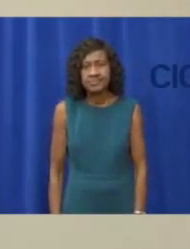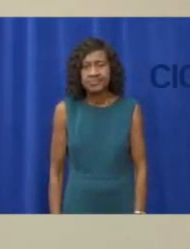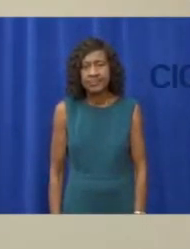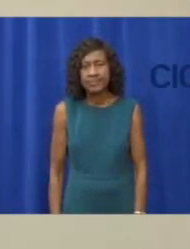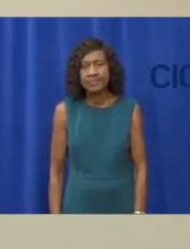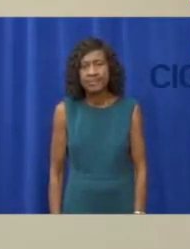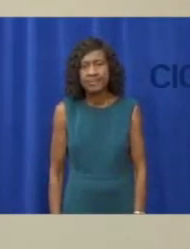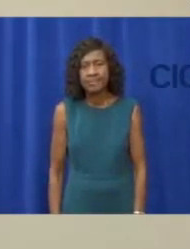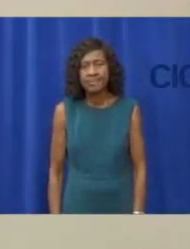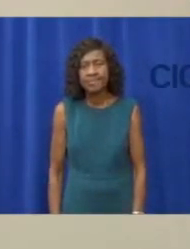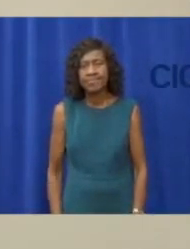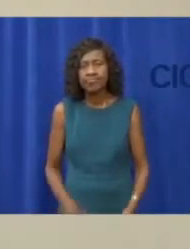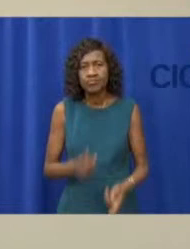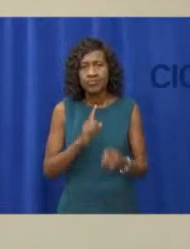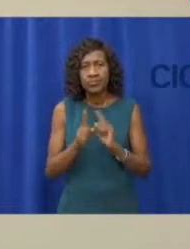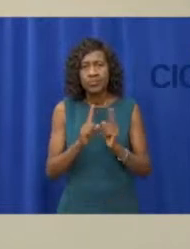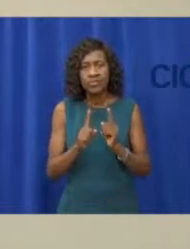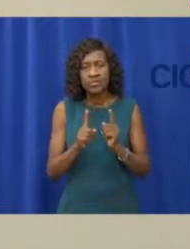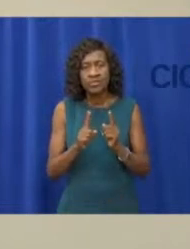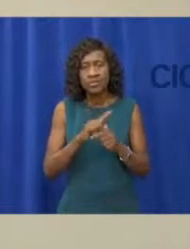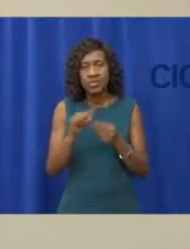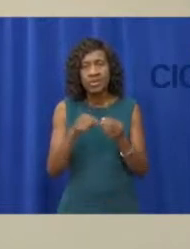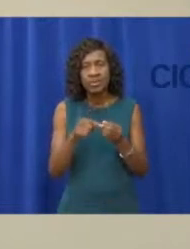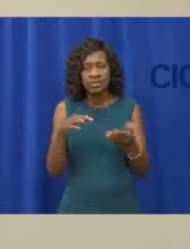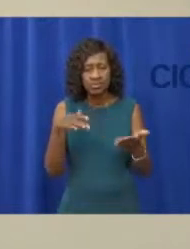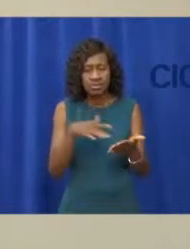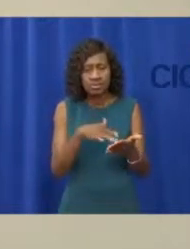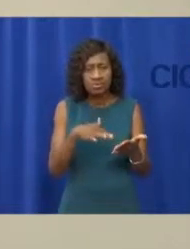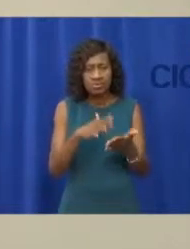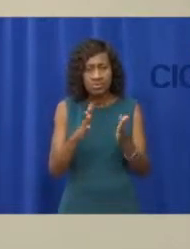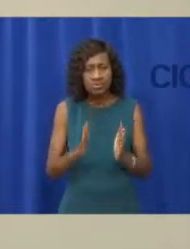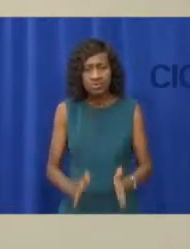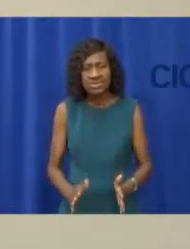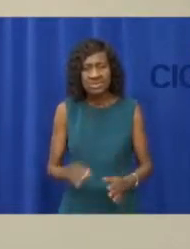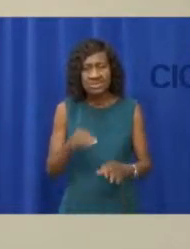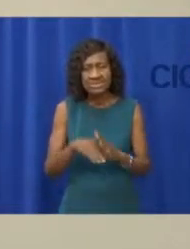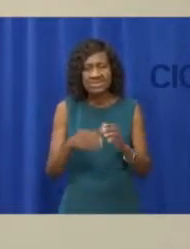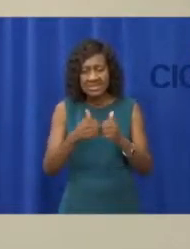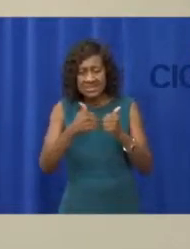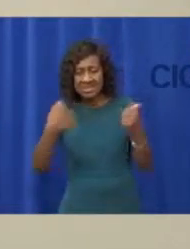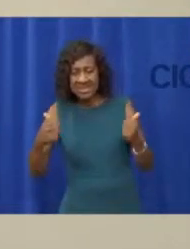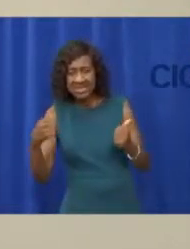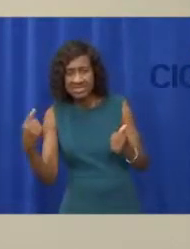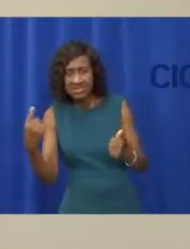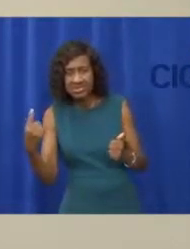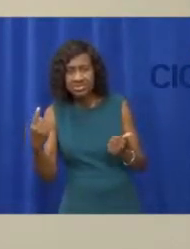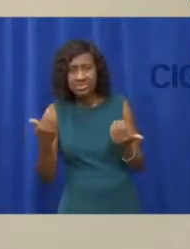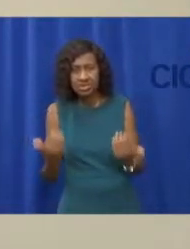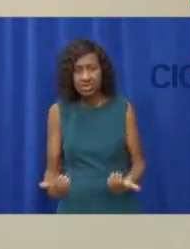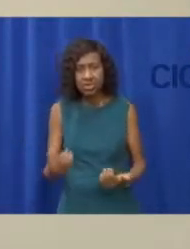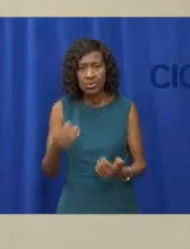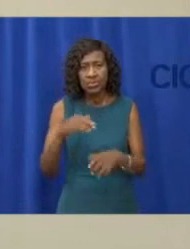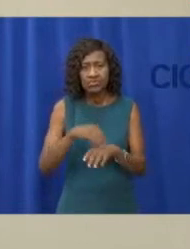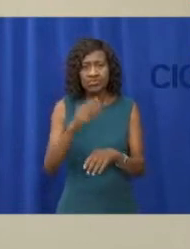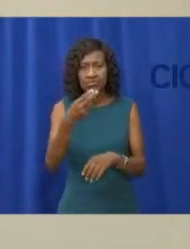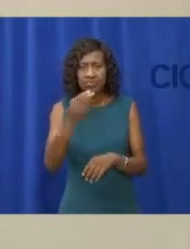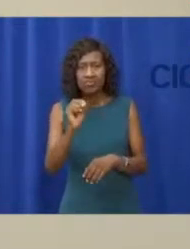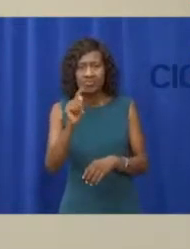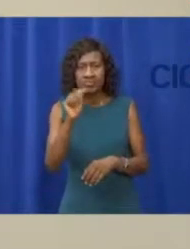Let me just talk a little bit about the students who are in isolation now. We